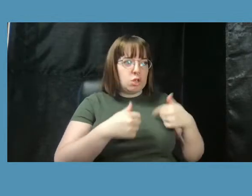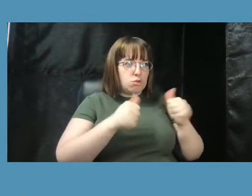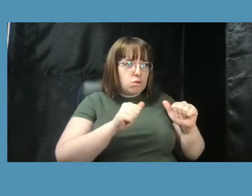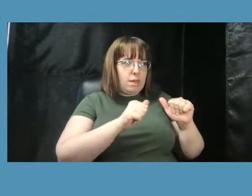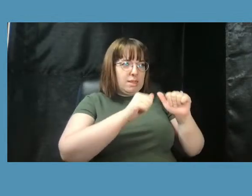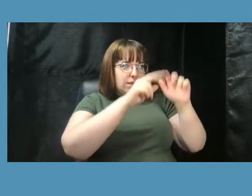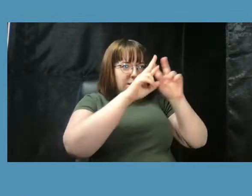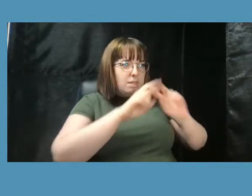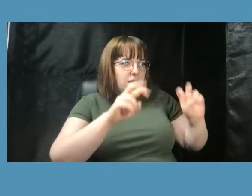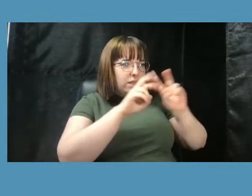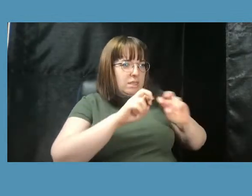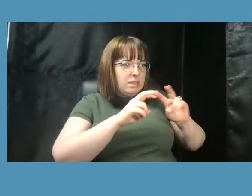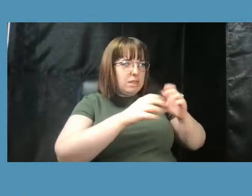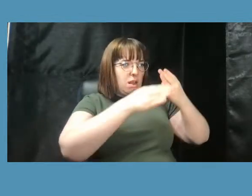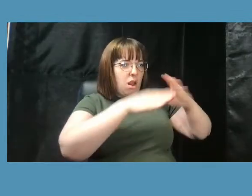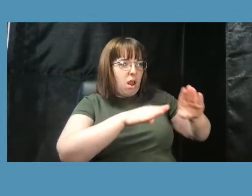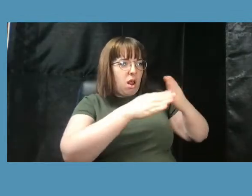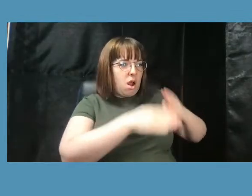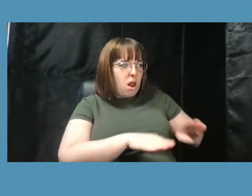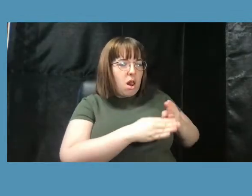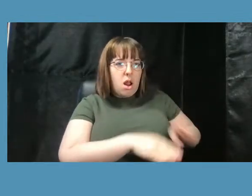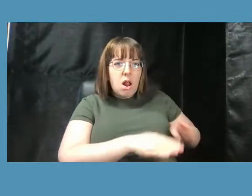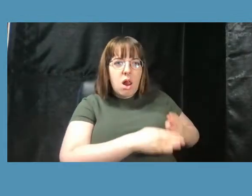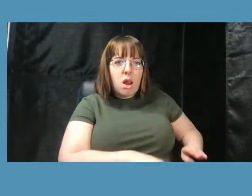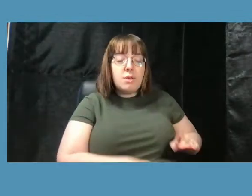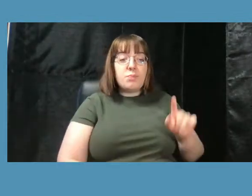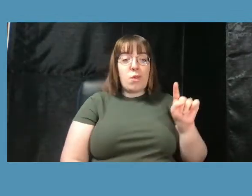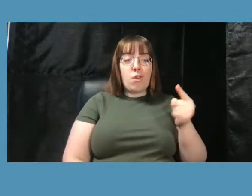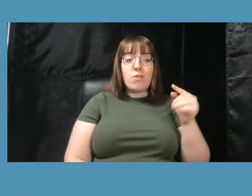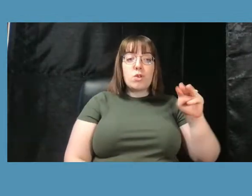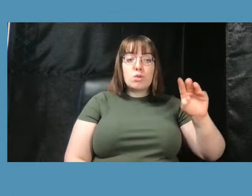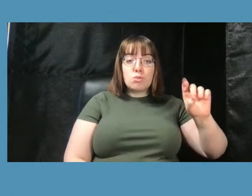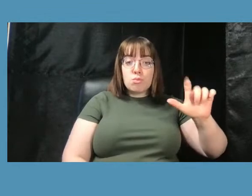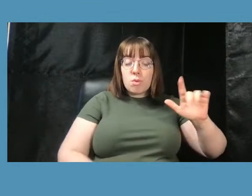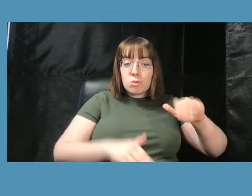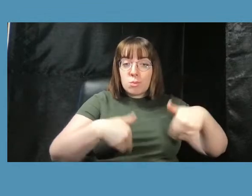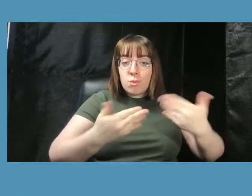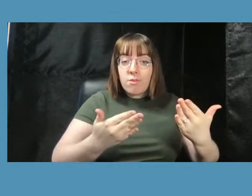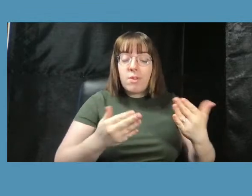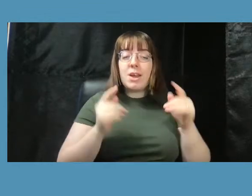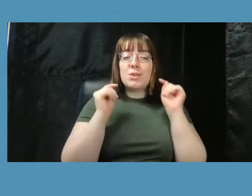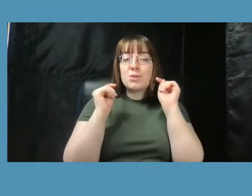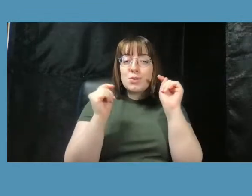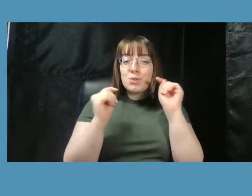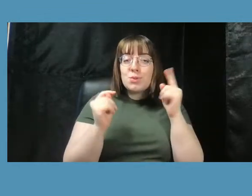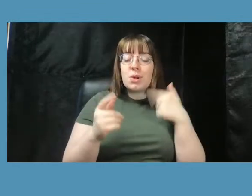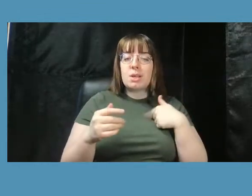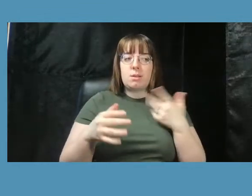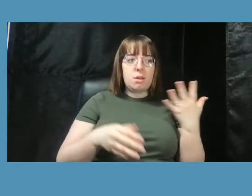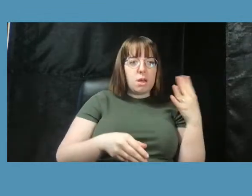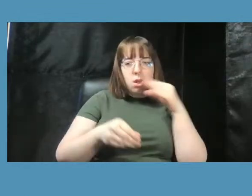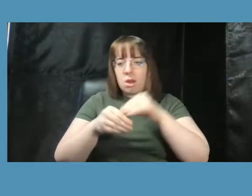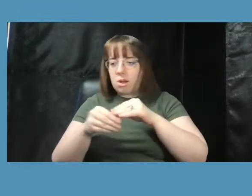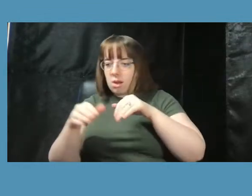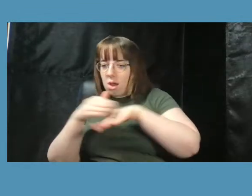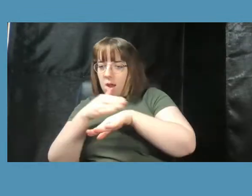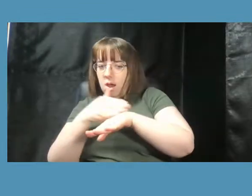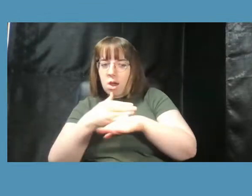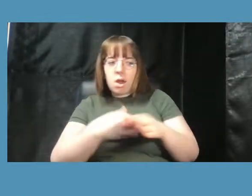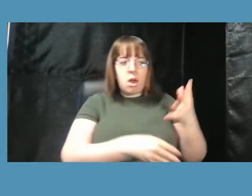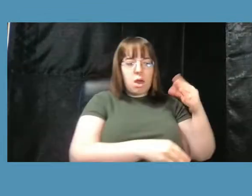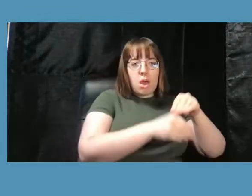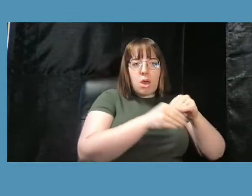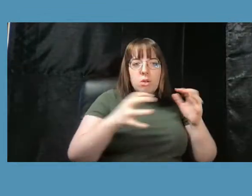barriers. This first foundational module will provide training on how to integrate accessibility and inclusion into